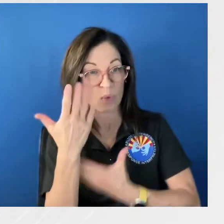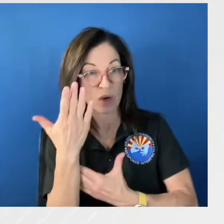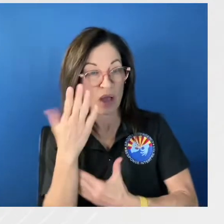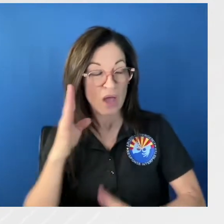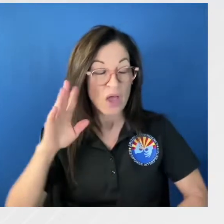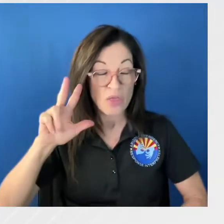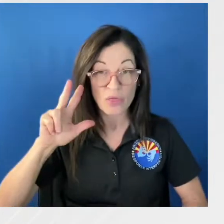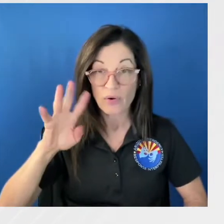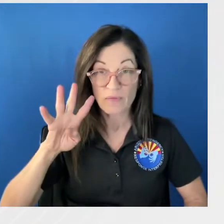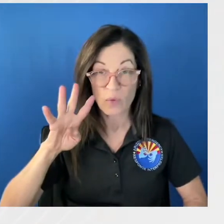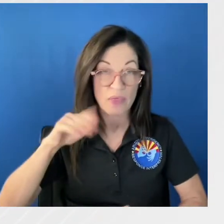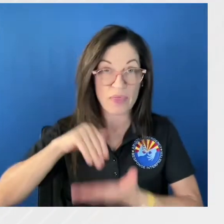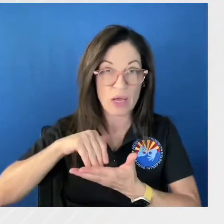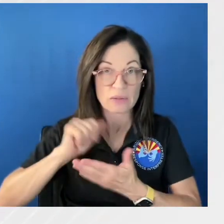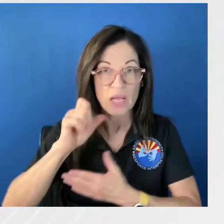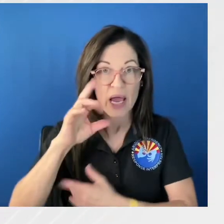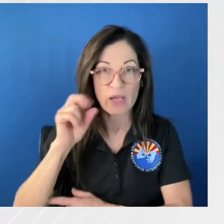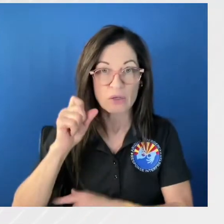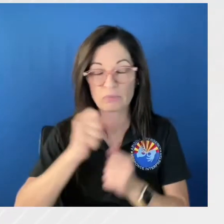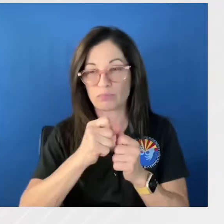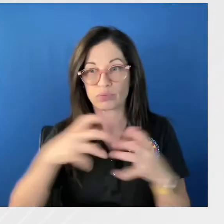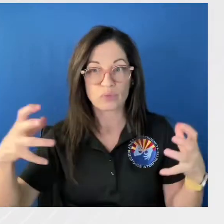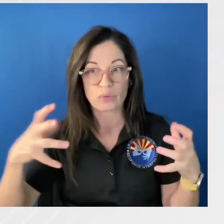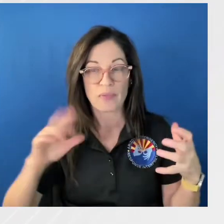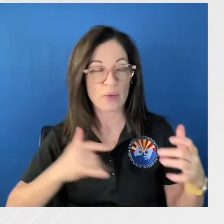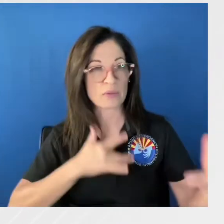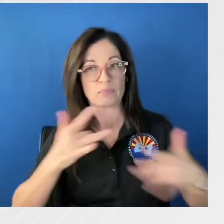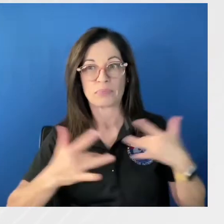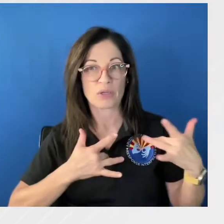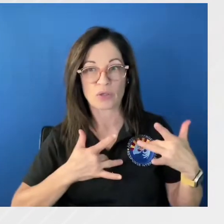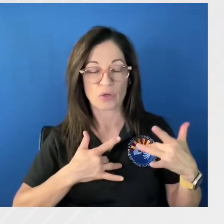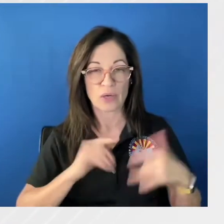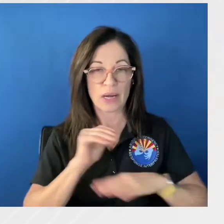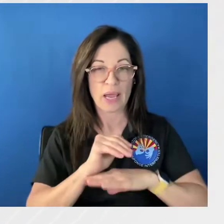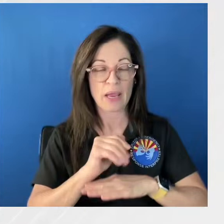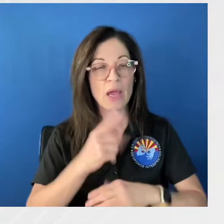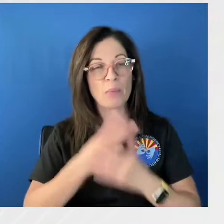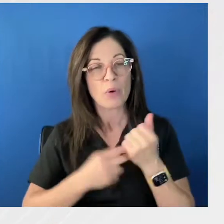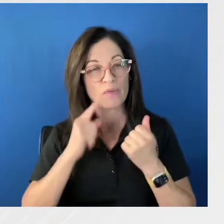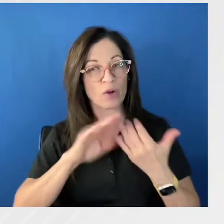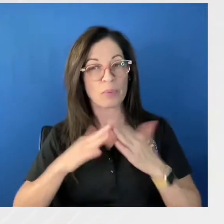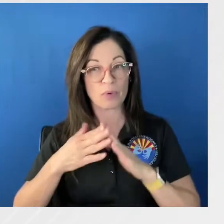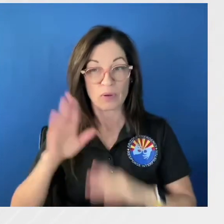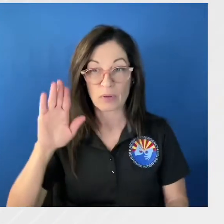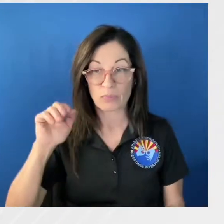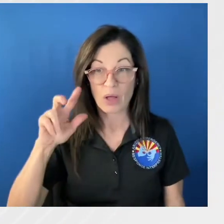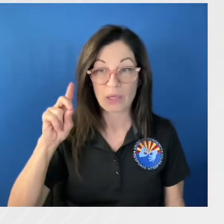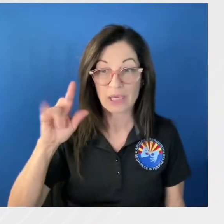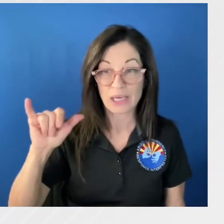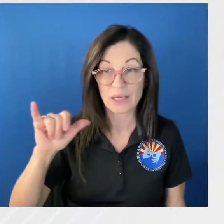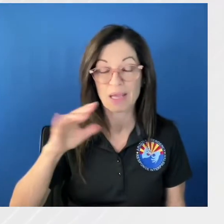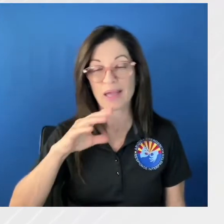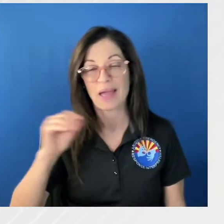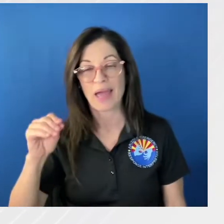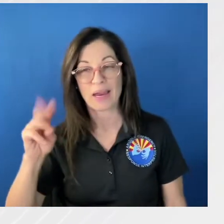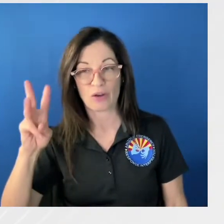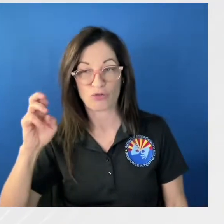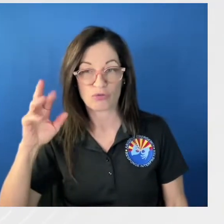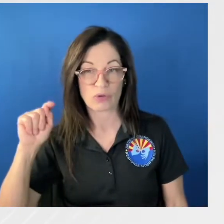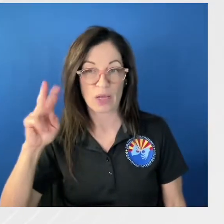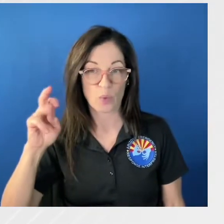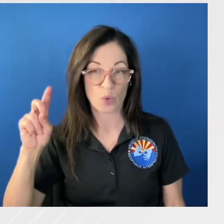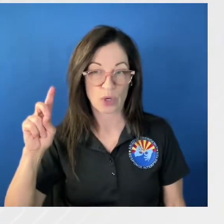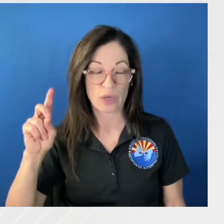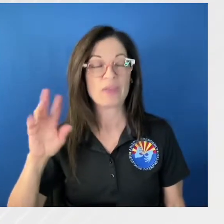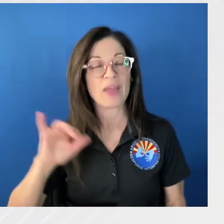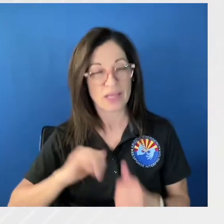that was our really worrisome night, both in the community of Baldy and then also coming down into Wrightwood. And that's how we were